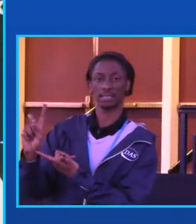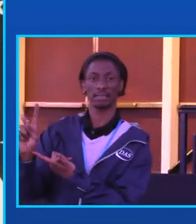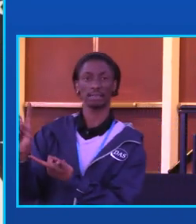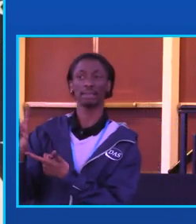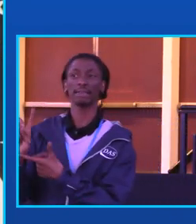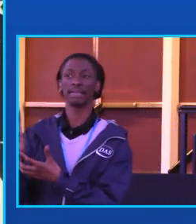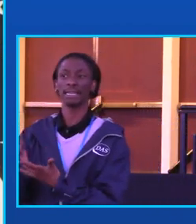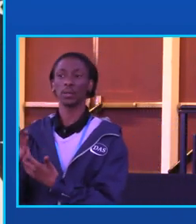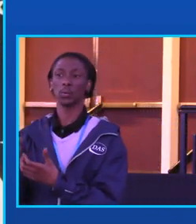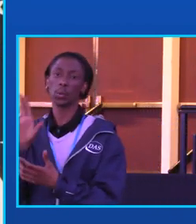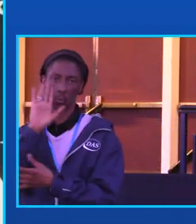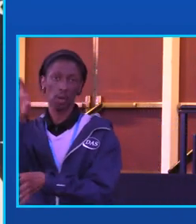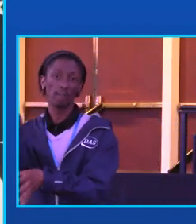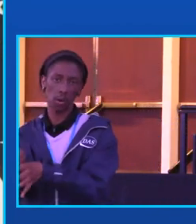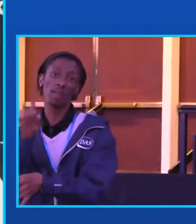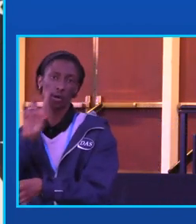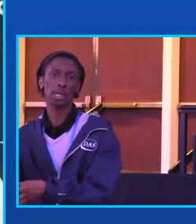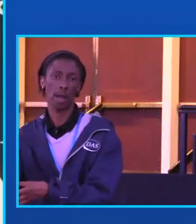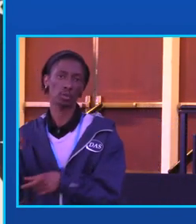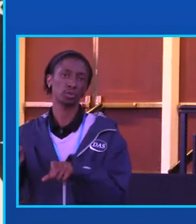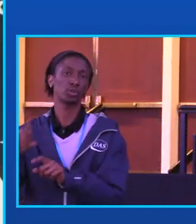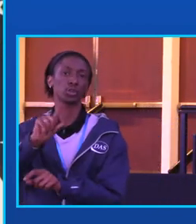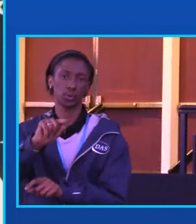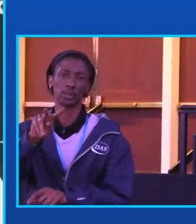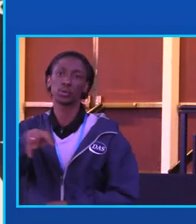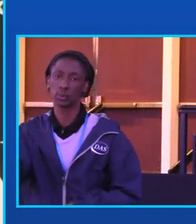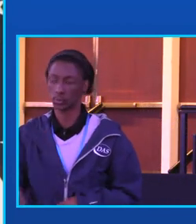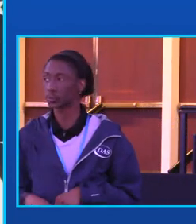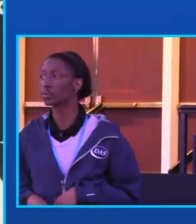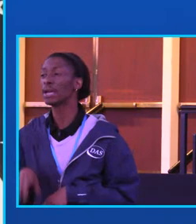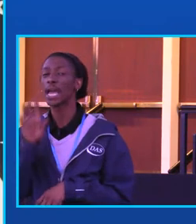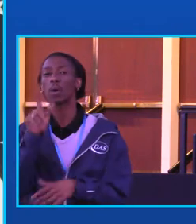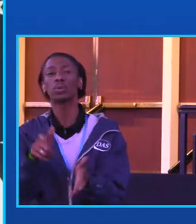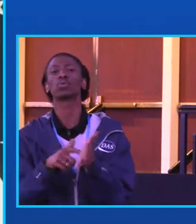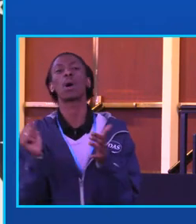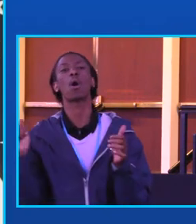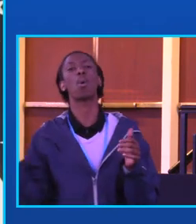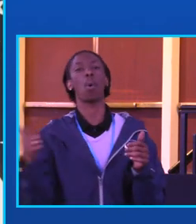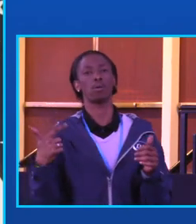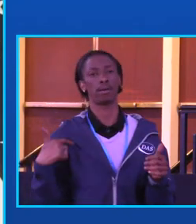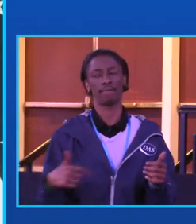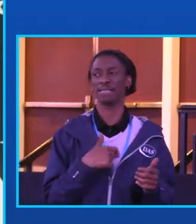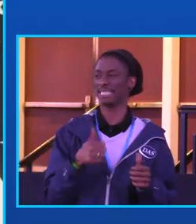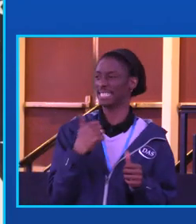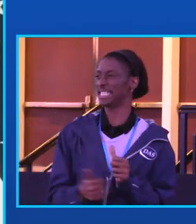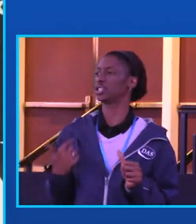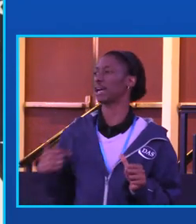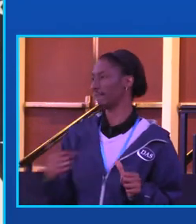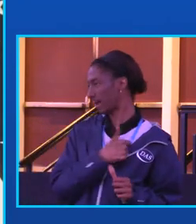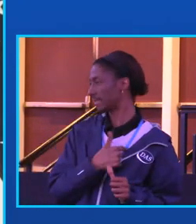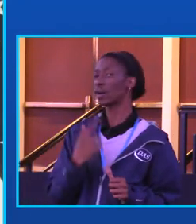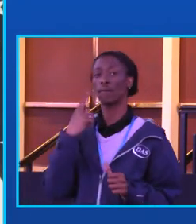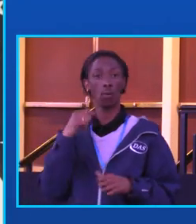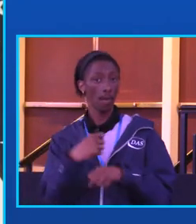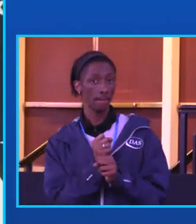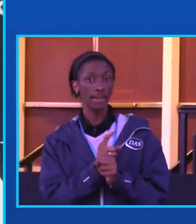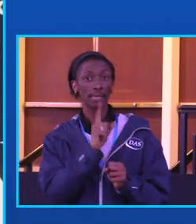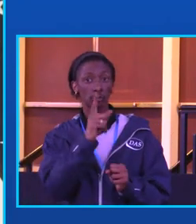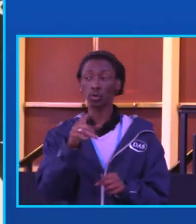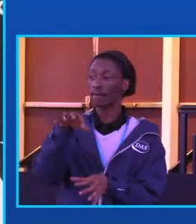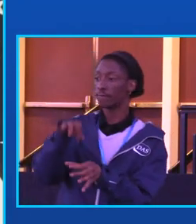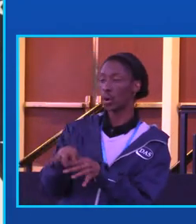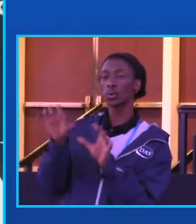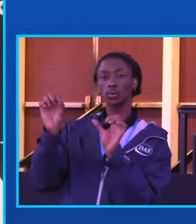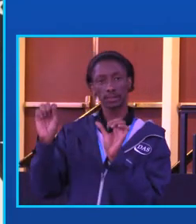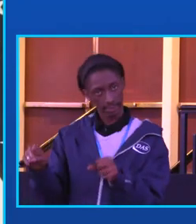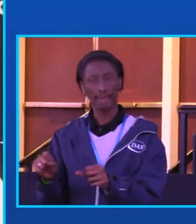in 2022. And it's going to take all of us, every single one of us, to ensure voters can make their